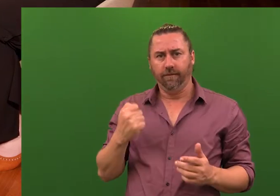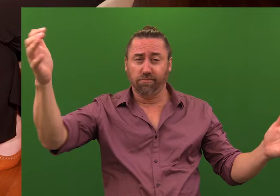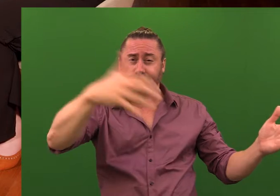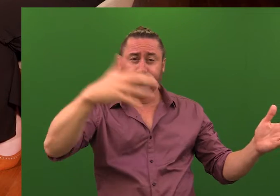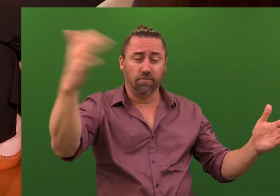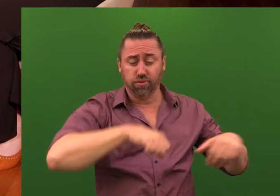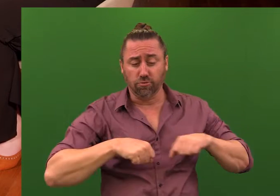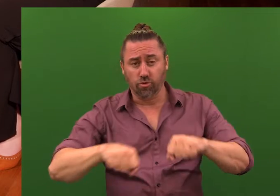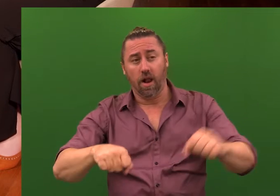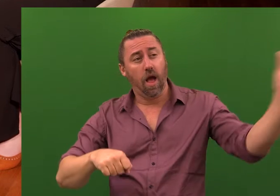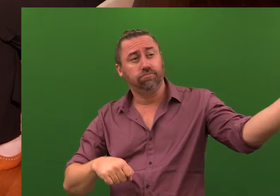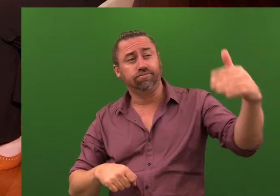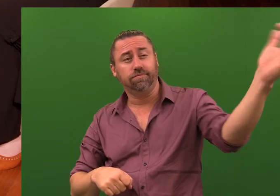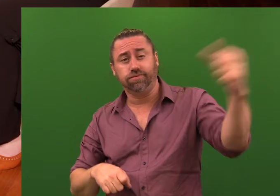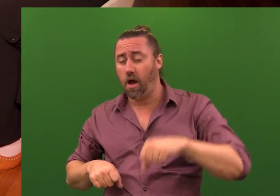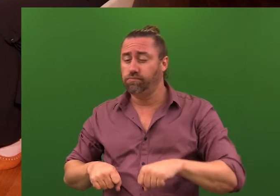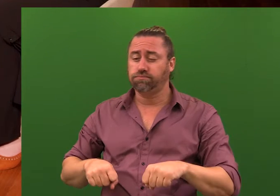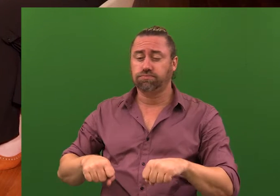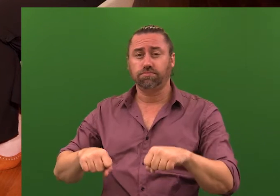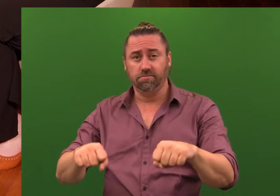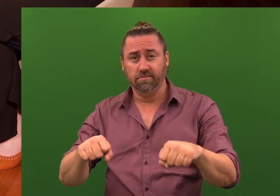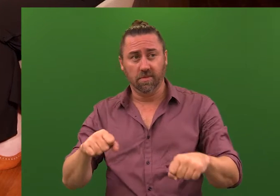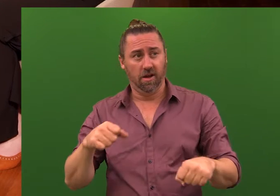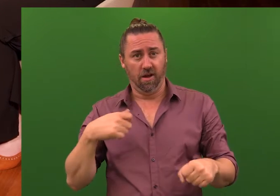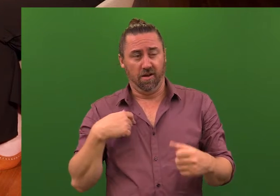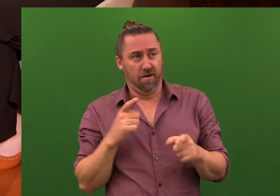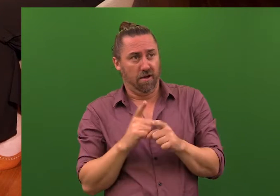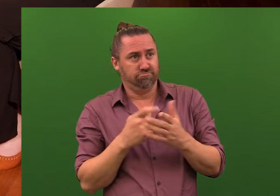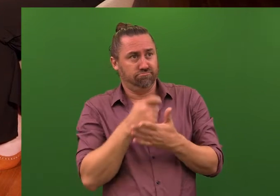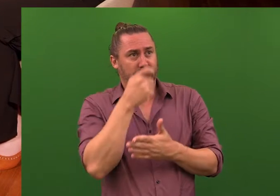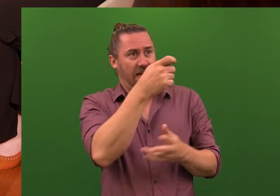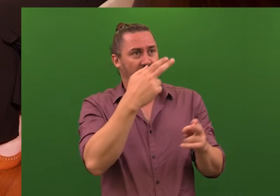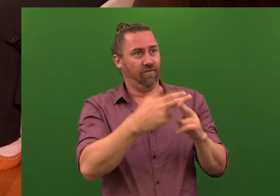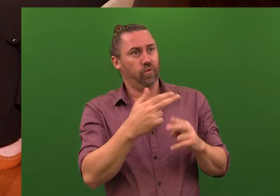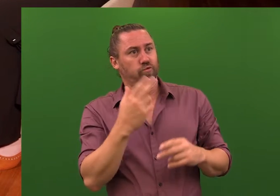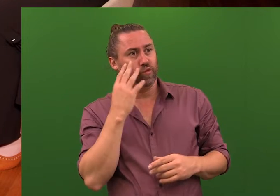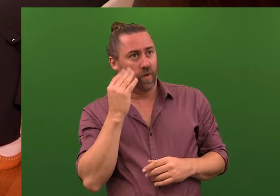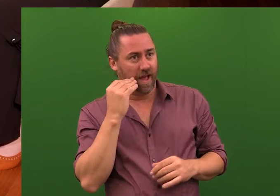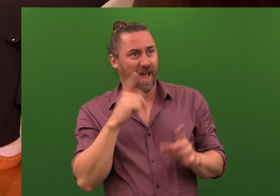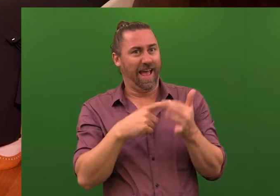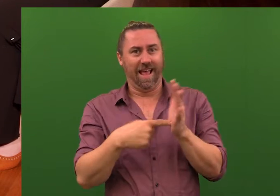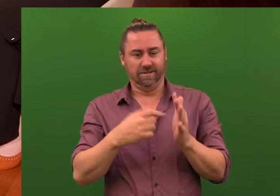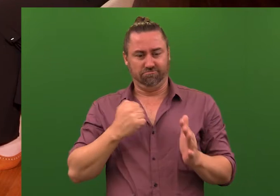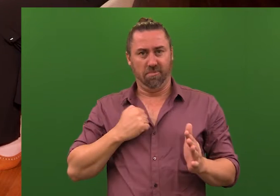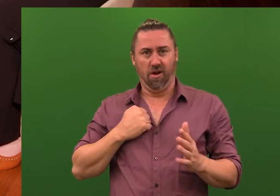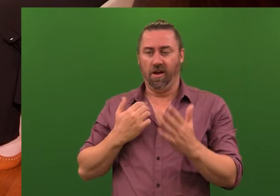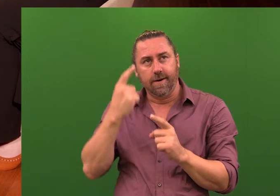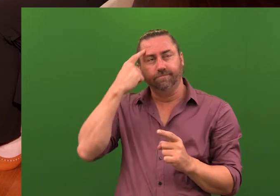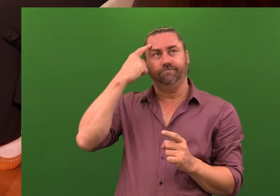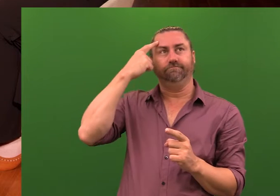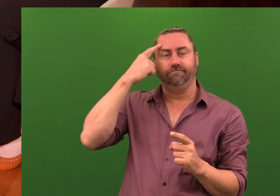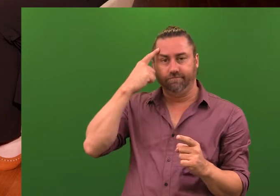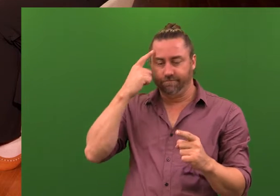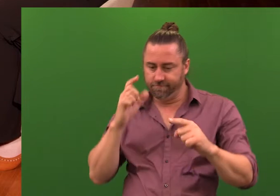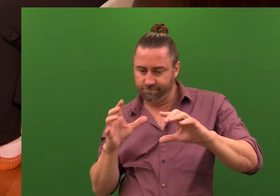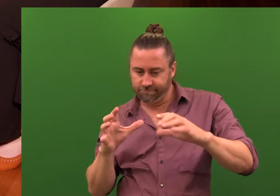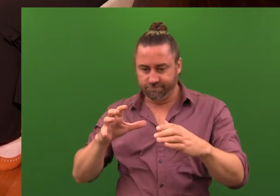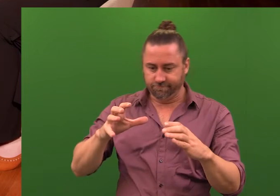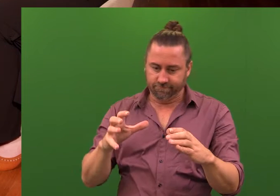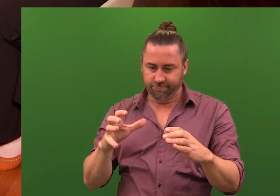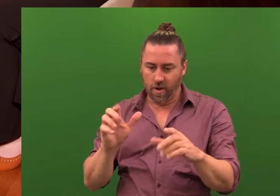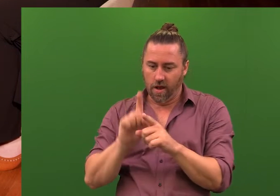really hurting, and obviously there was a lot of emotions at that time. And I couldn't sleep one night, and I got